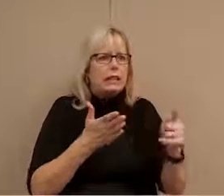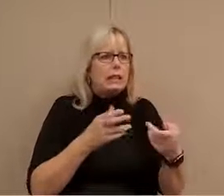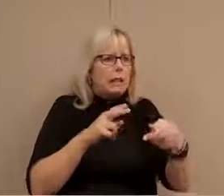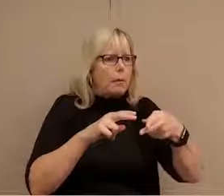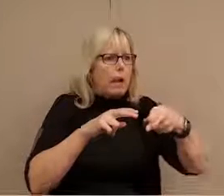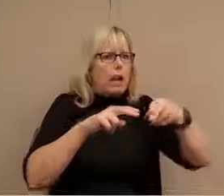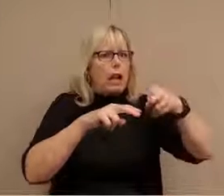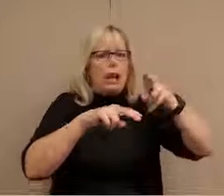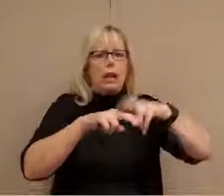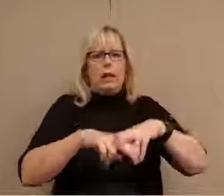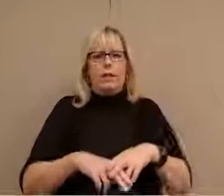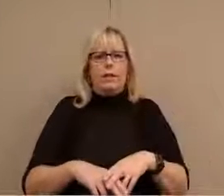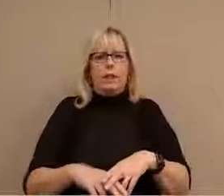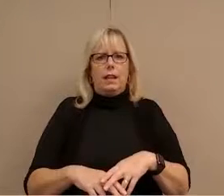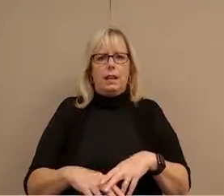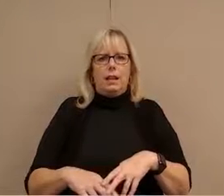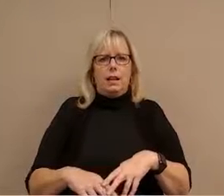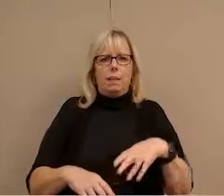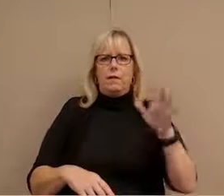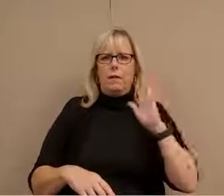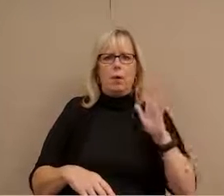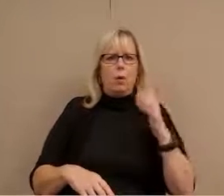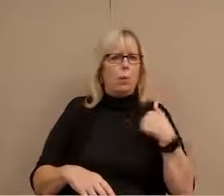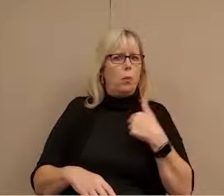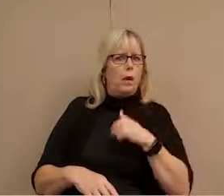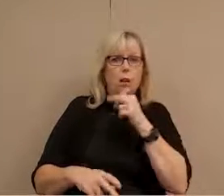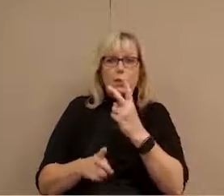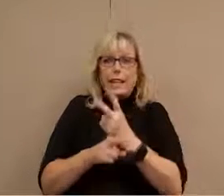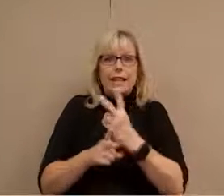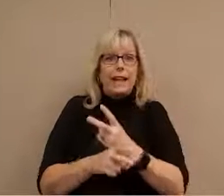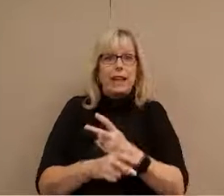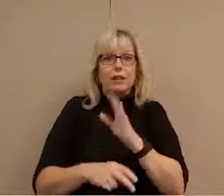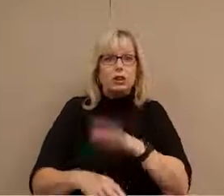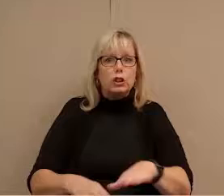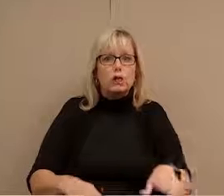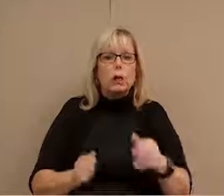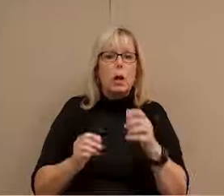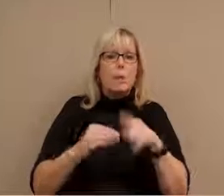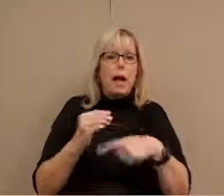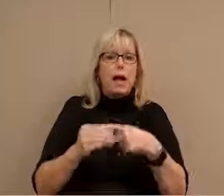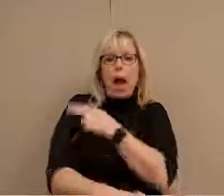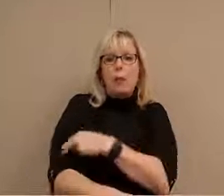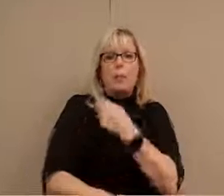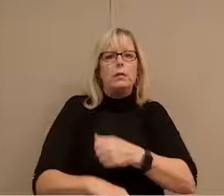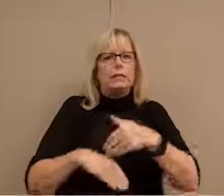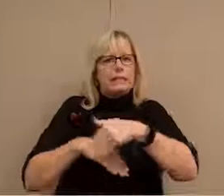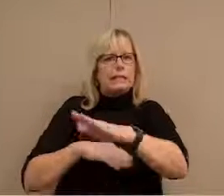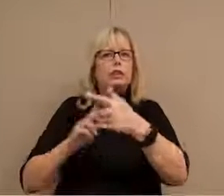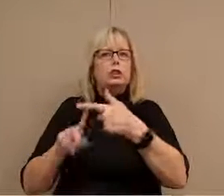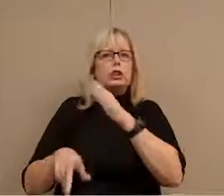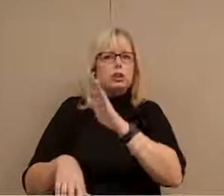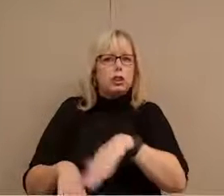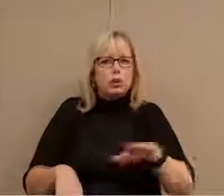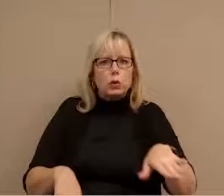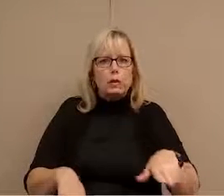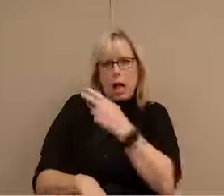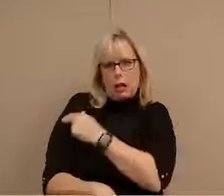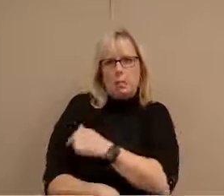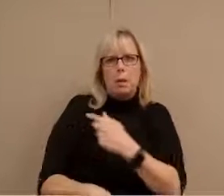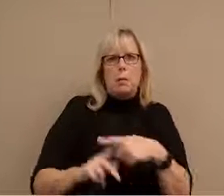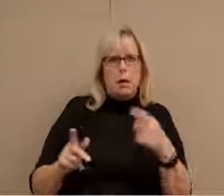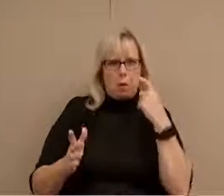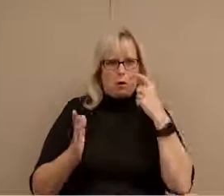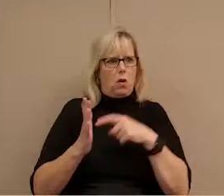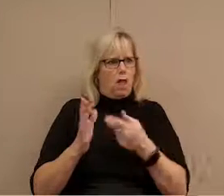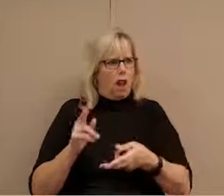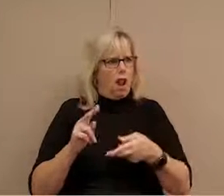17 that we see in our ED. Now, we don't take care of pediatric in terms of hospitalizations. We would transfer them to children's, but we're seeing